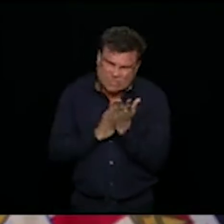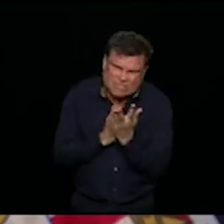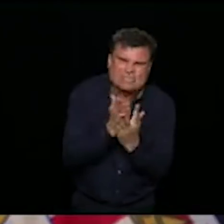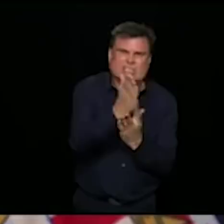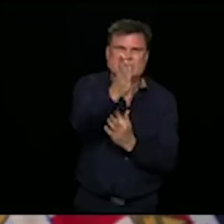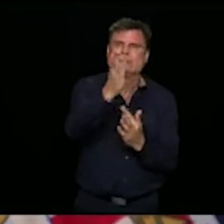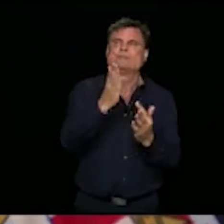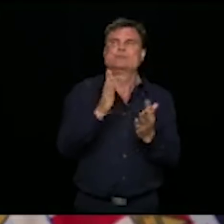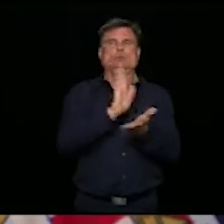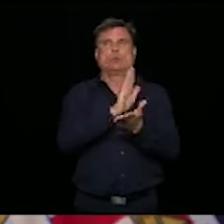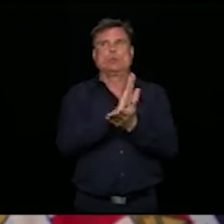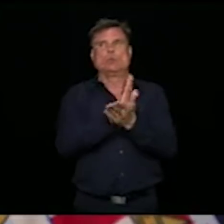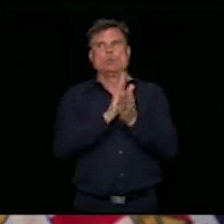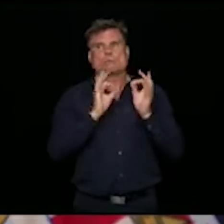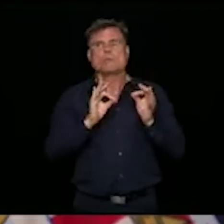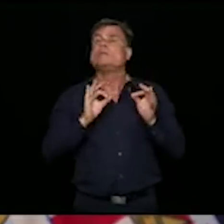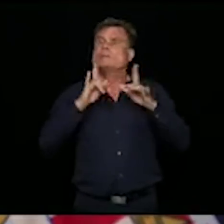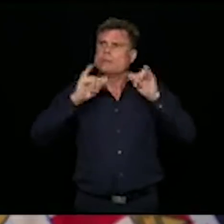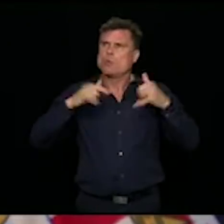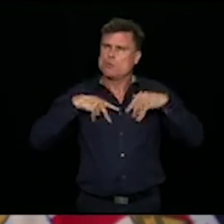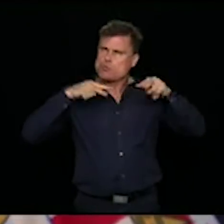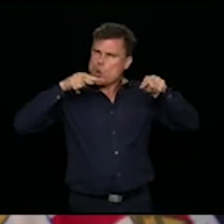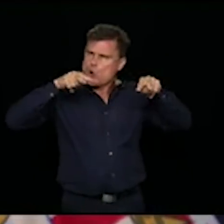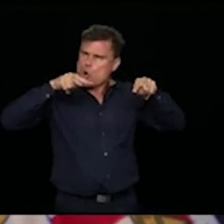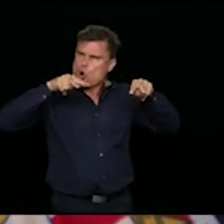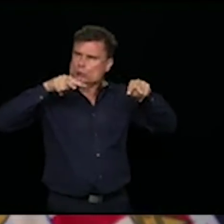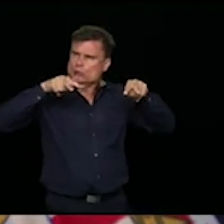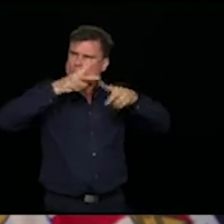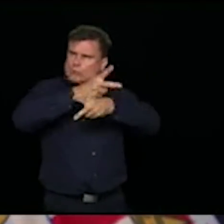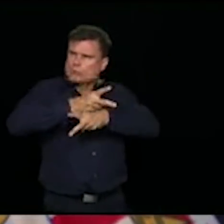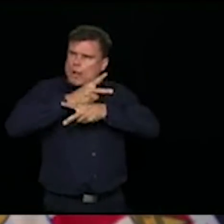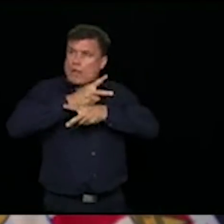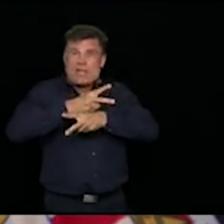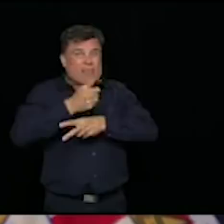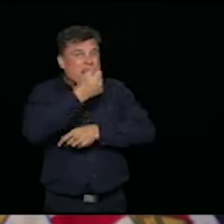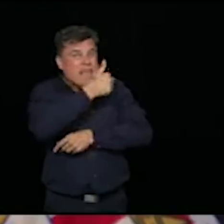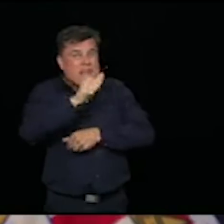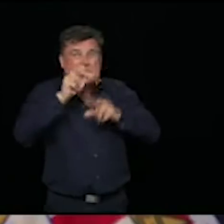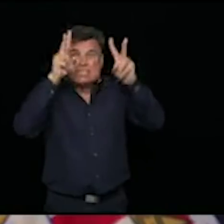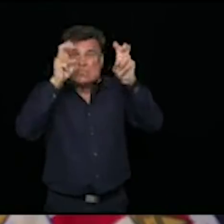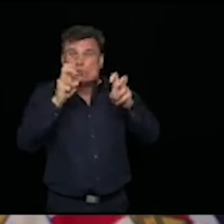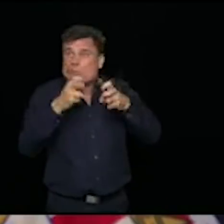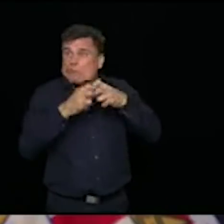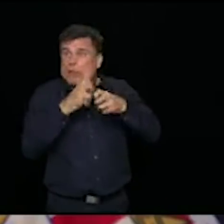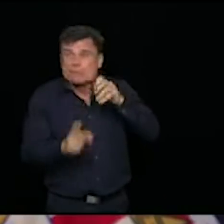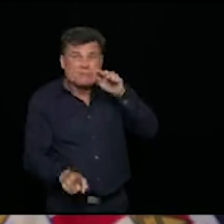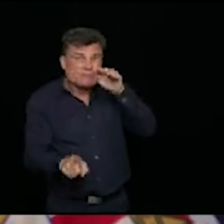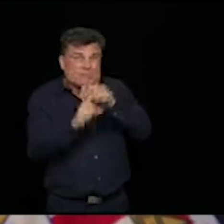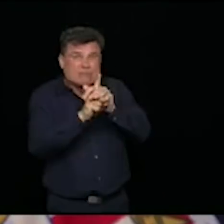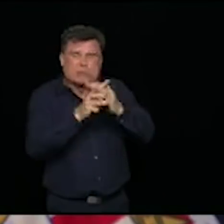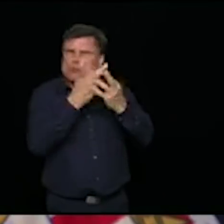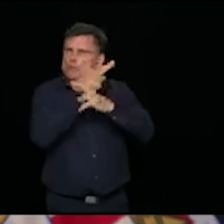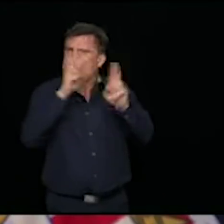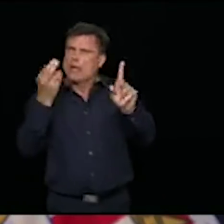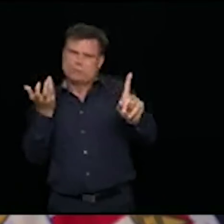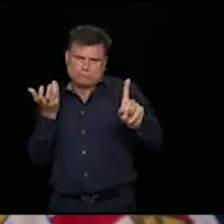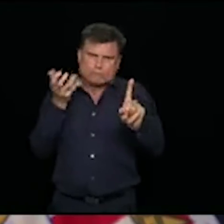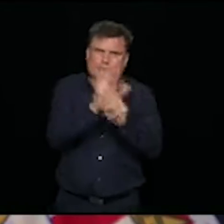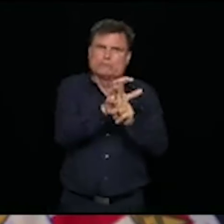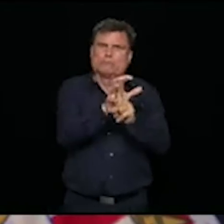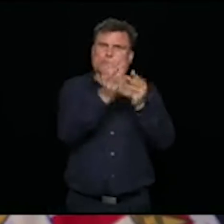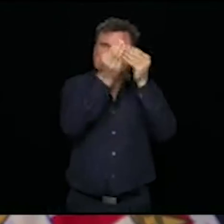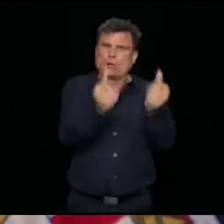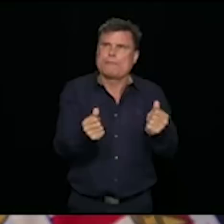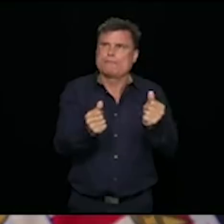together through this pandemic. We will be monitoring schools closely and ready to step in with any necessary support for the entire